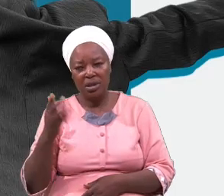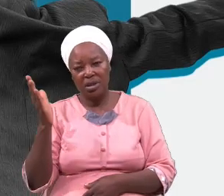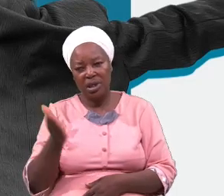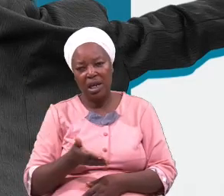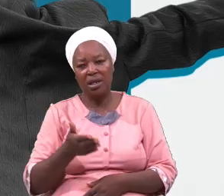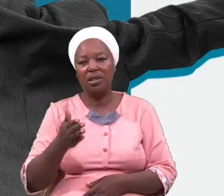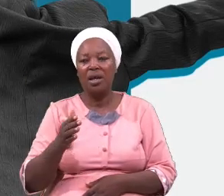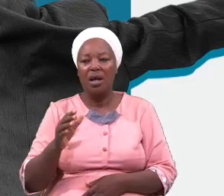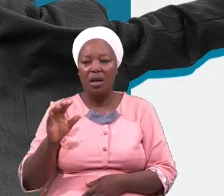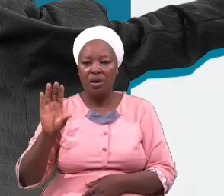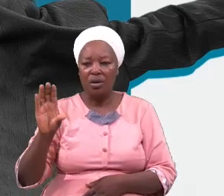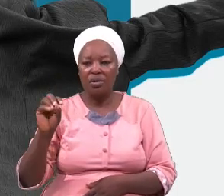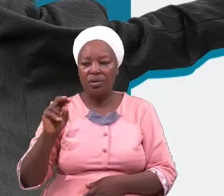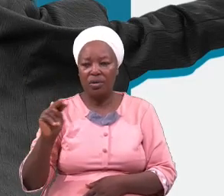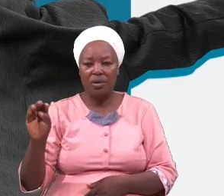gckhq.org/connect.